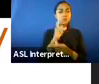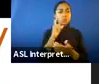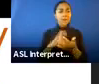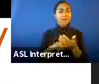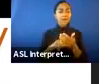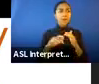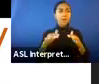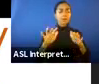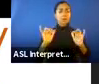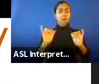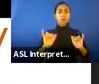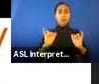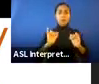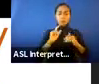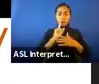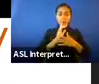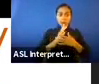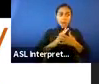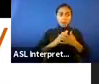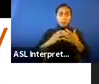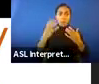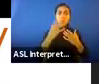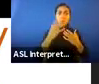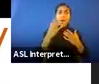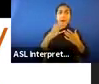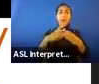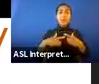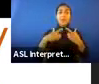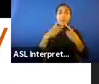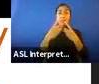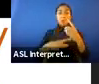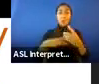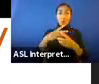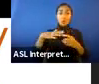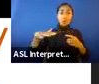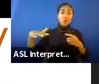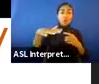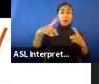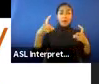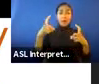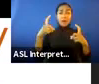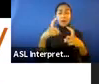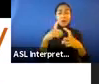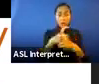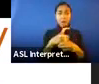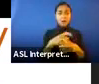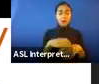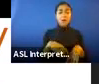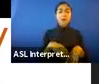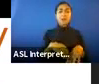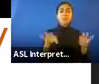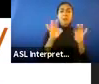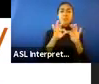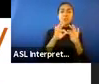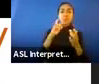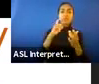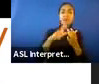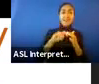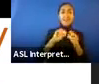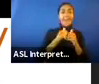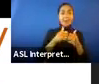living world, but what it means to try and grapple with systems change and transformation.